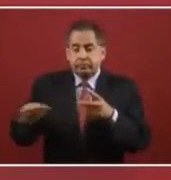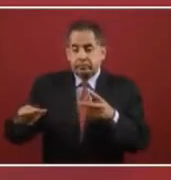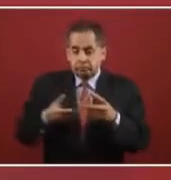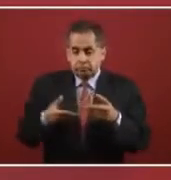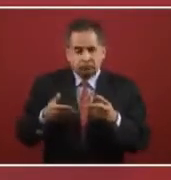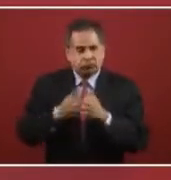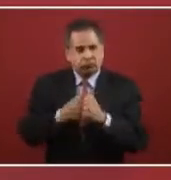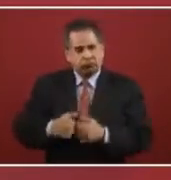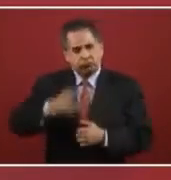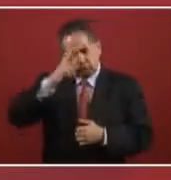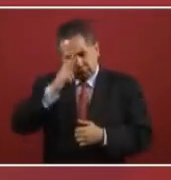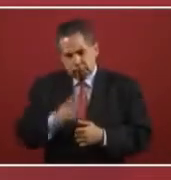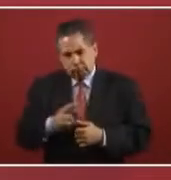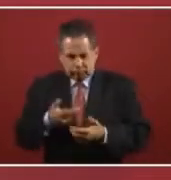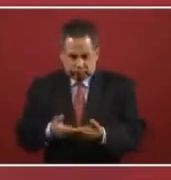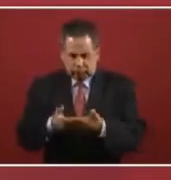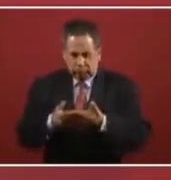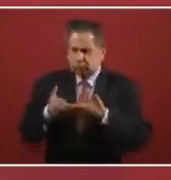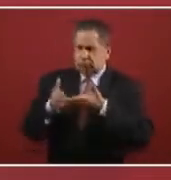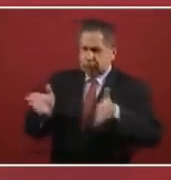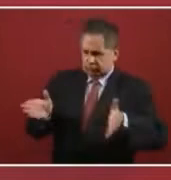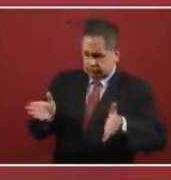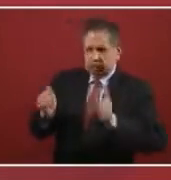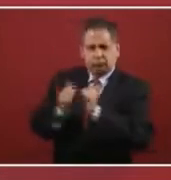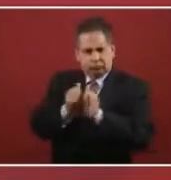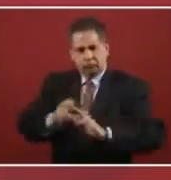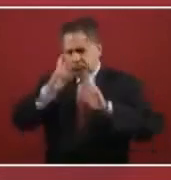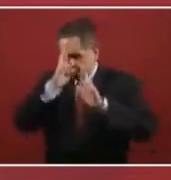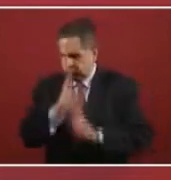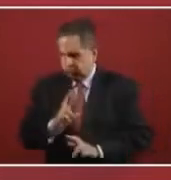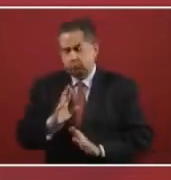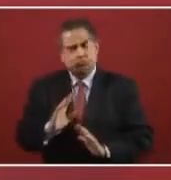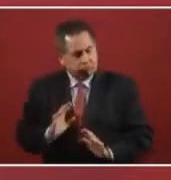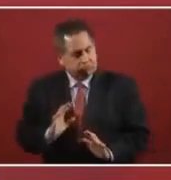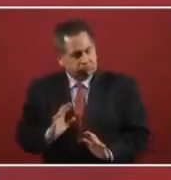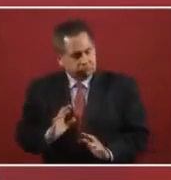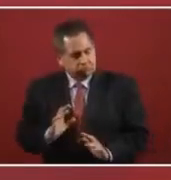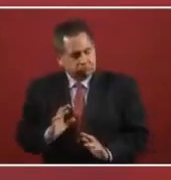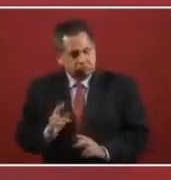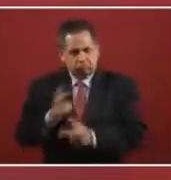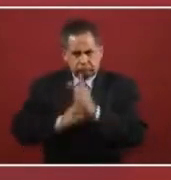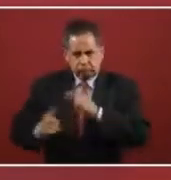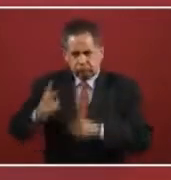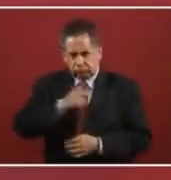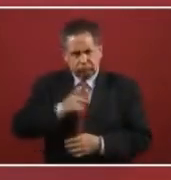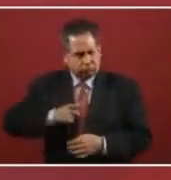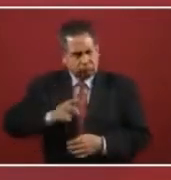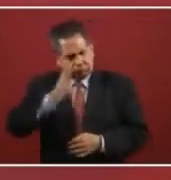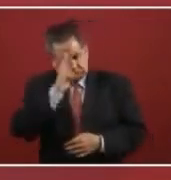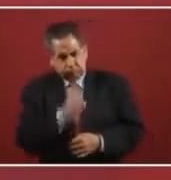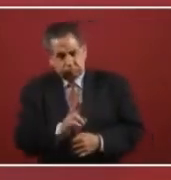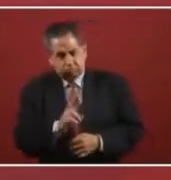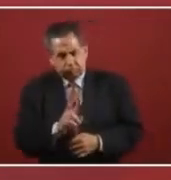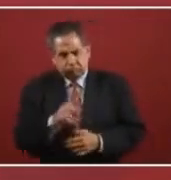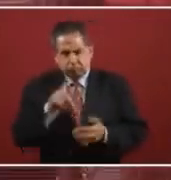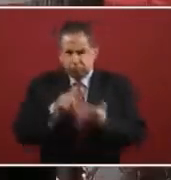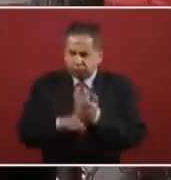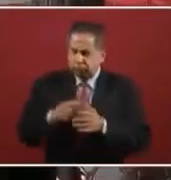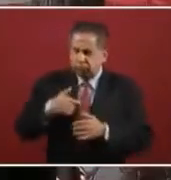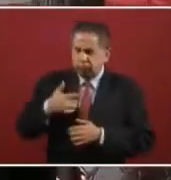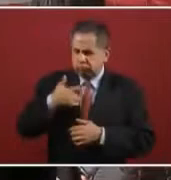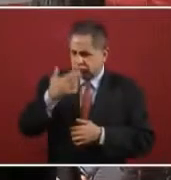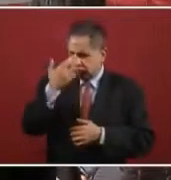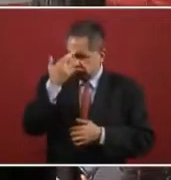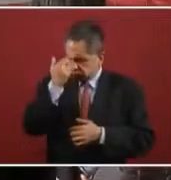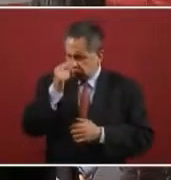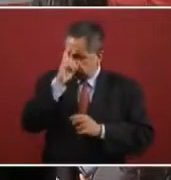there and to do it respectfully. The doors are open, but please, let's do it respectfully. That's the way we